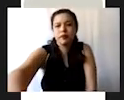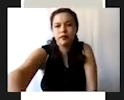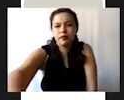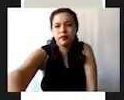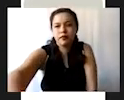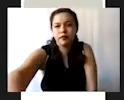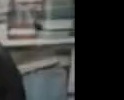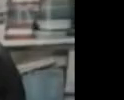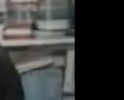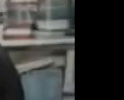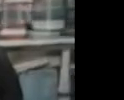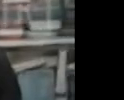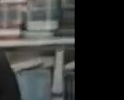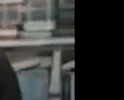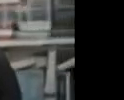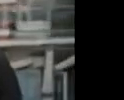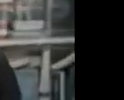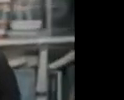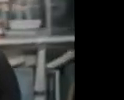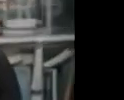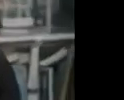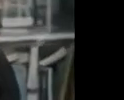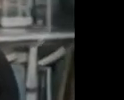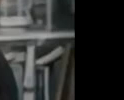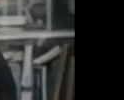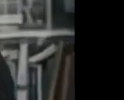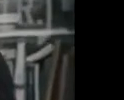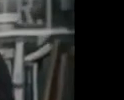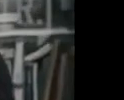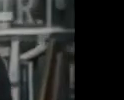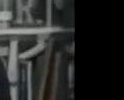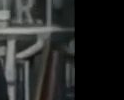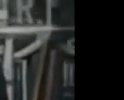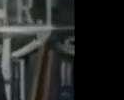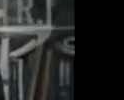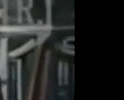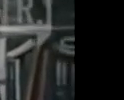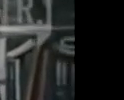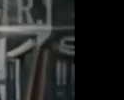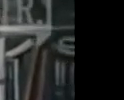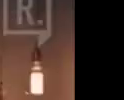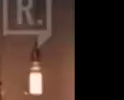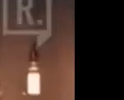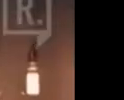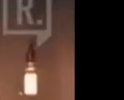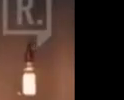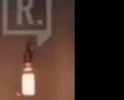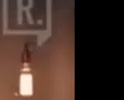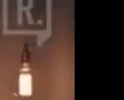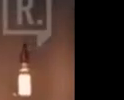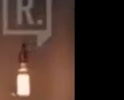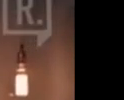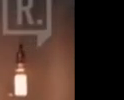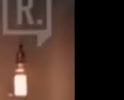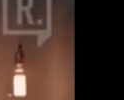We would take Earth's materials, some energy, stuff it in the pipe, and go through the production system. When we make things that we want, we use them for a